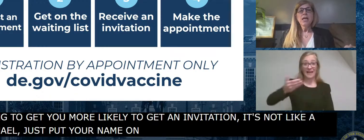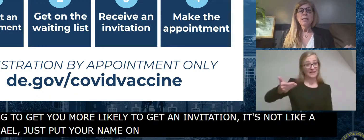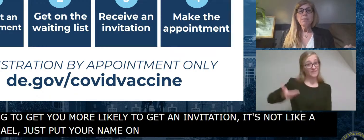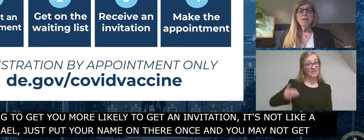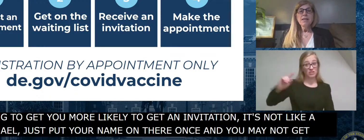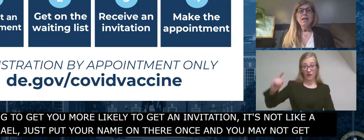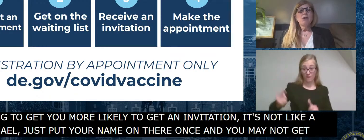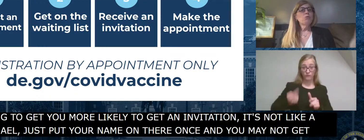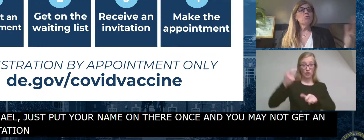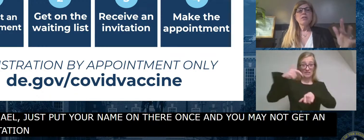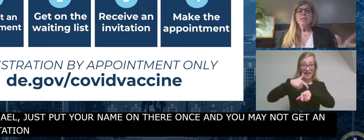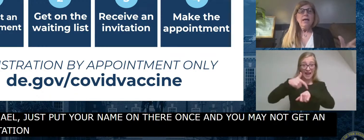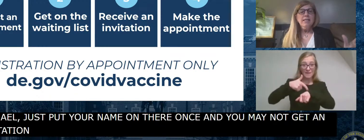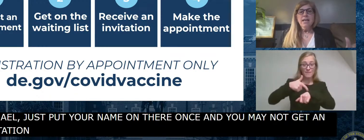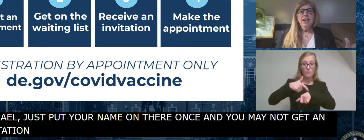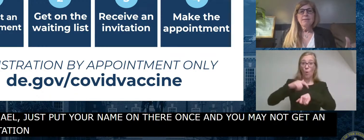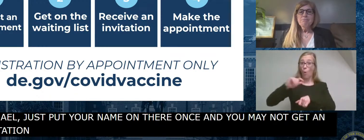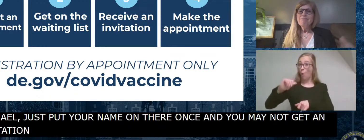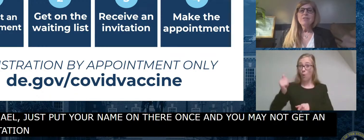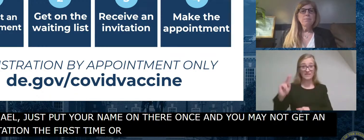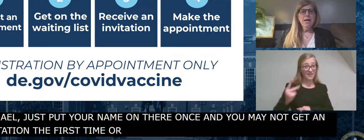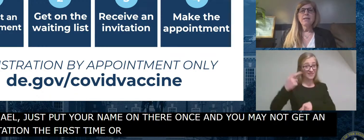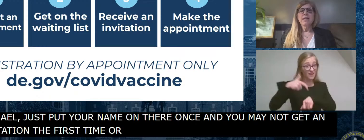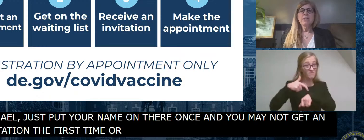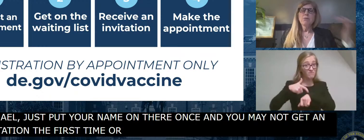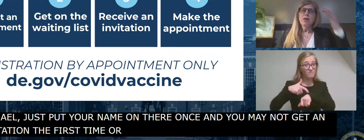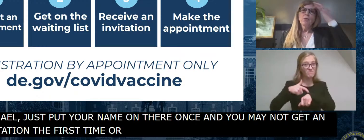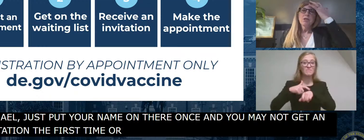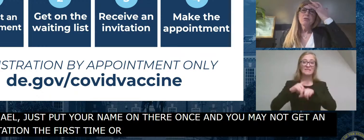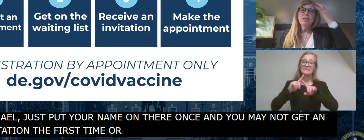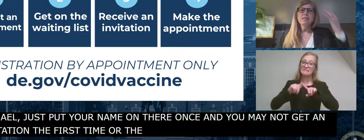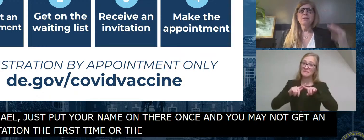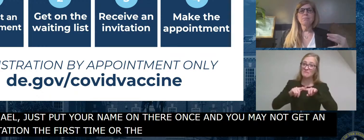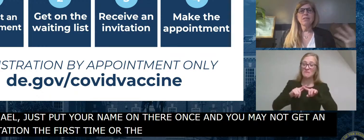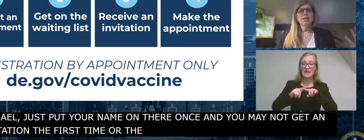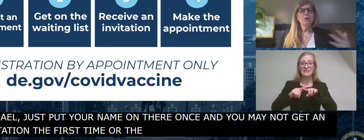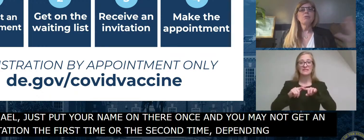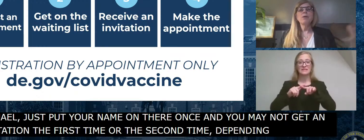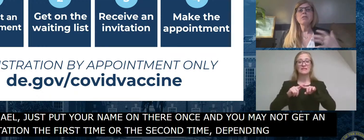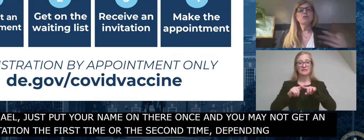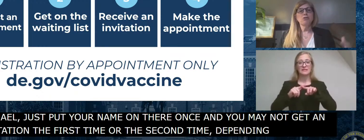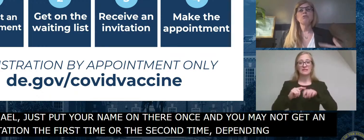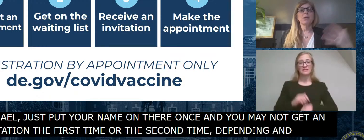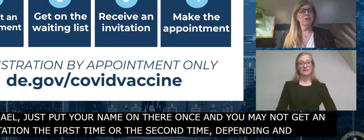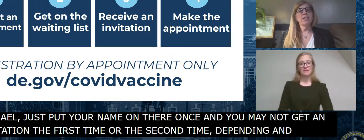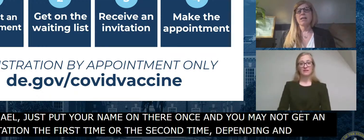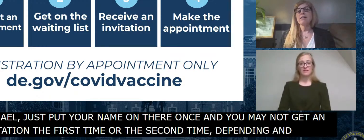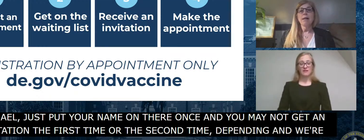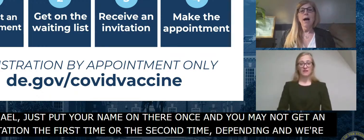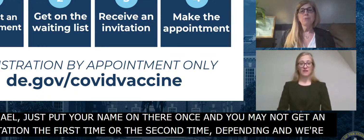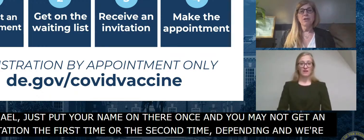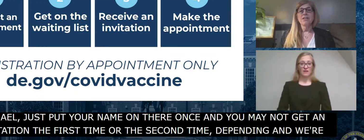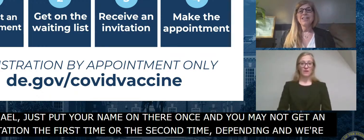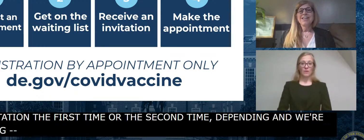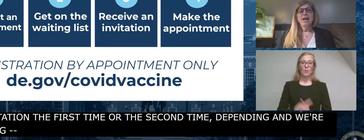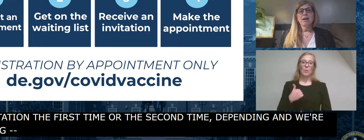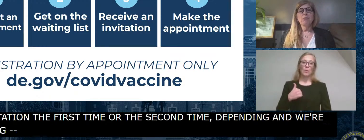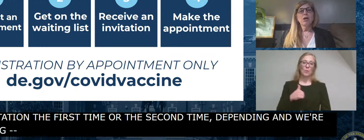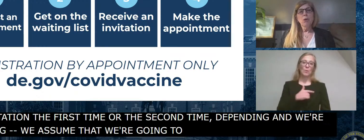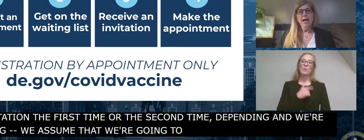first time or the second time, depending, and we're using some, we assume that we're going to get a lot